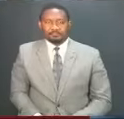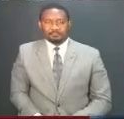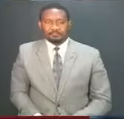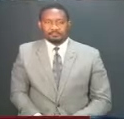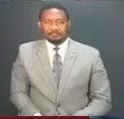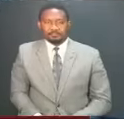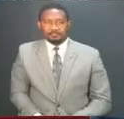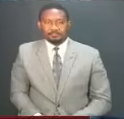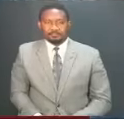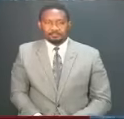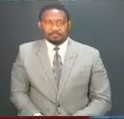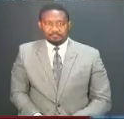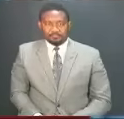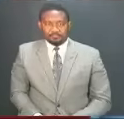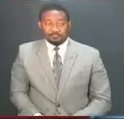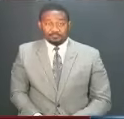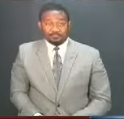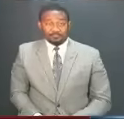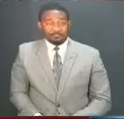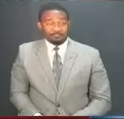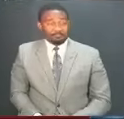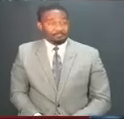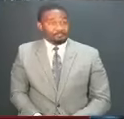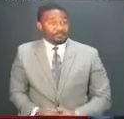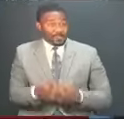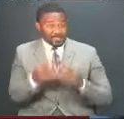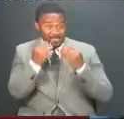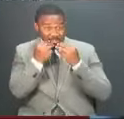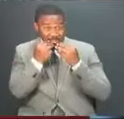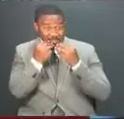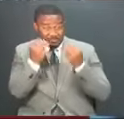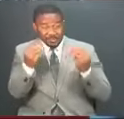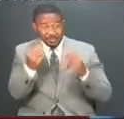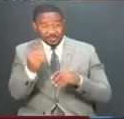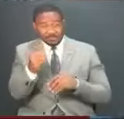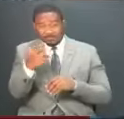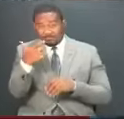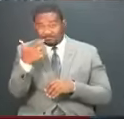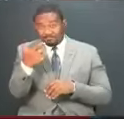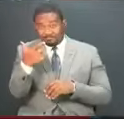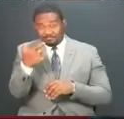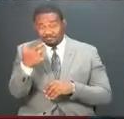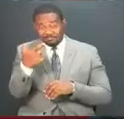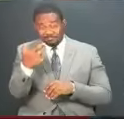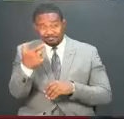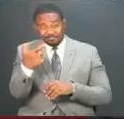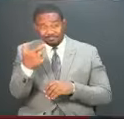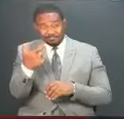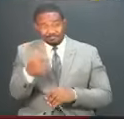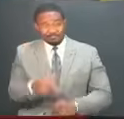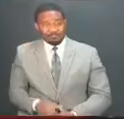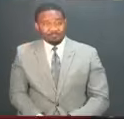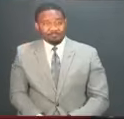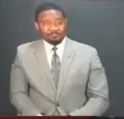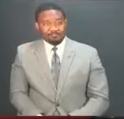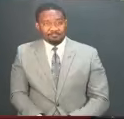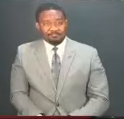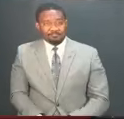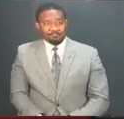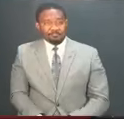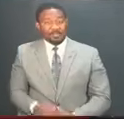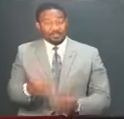21? Mr. Speaker, we will take item number 21. That's the Finance